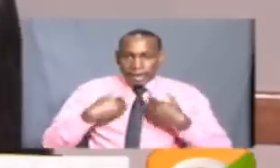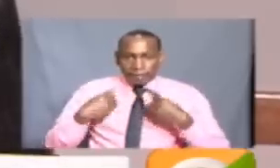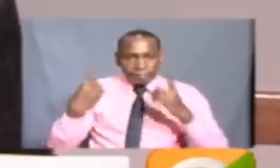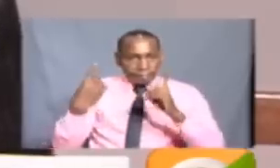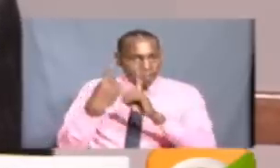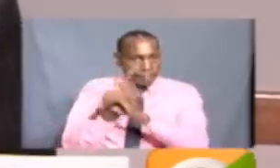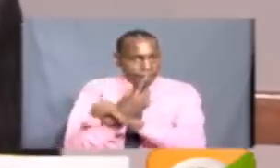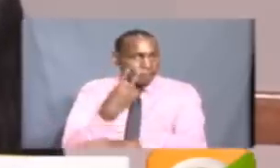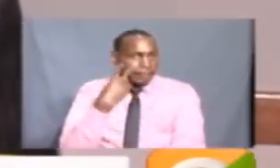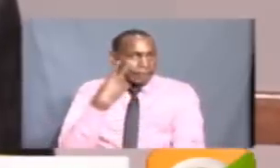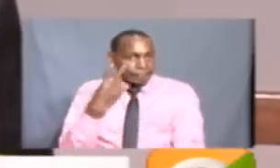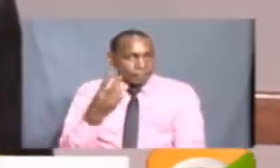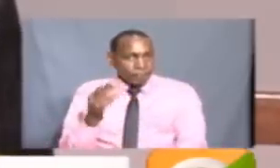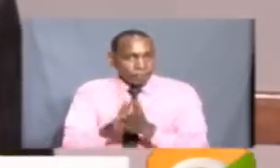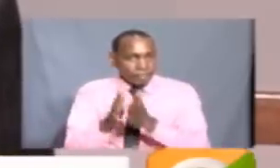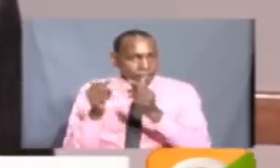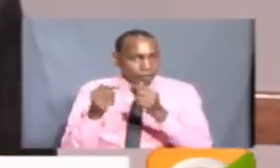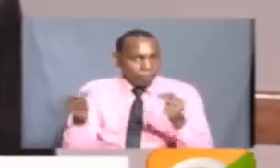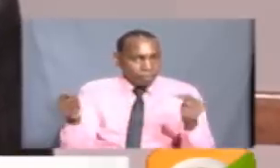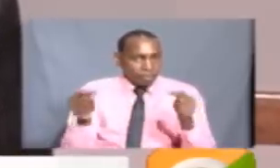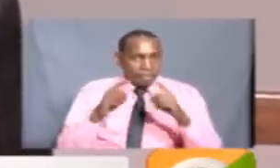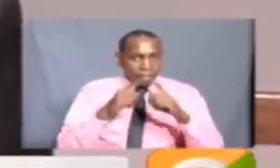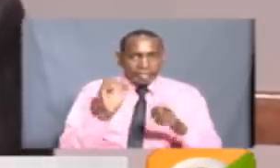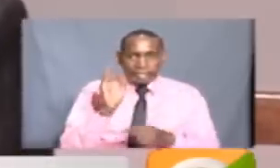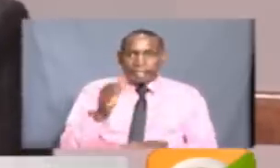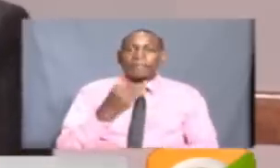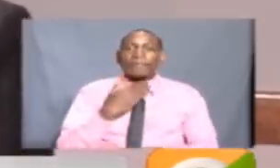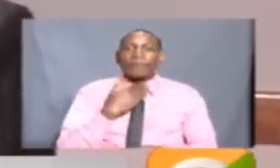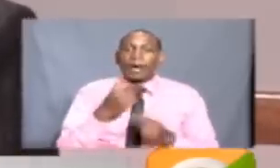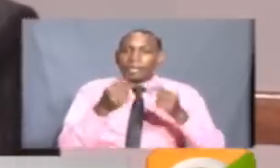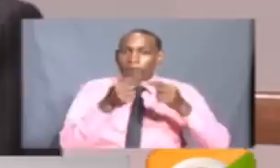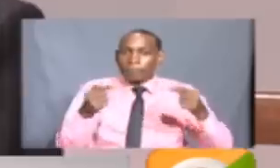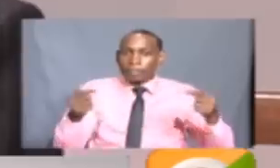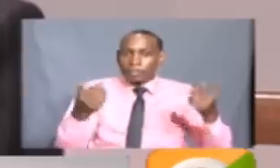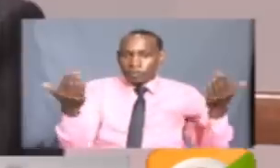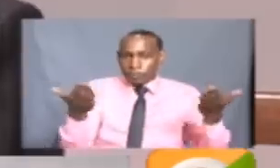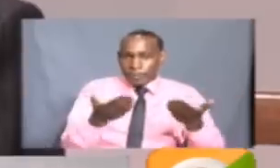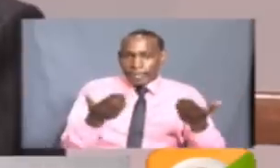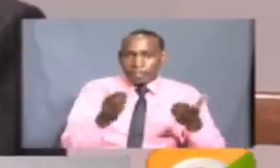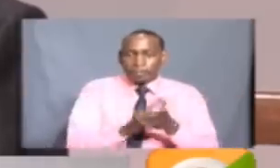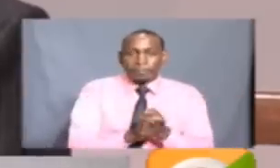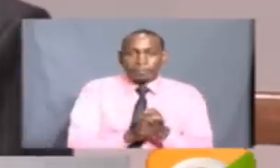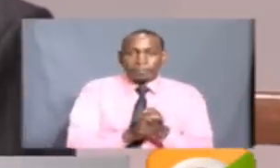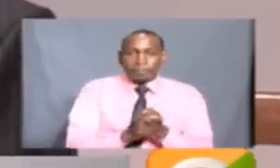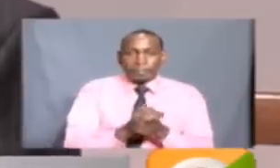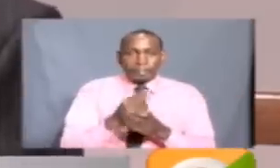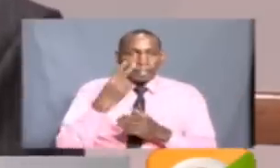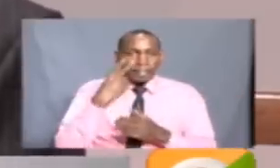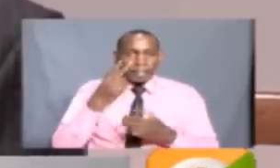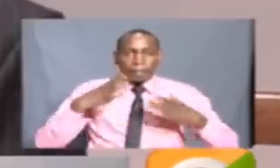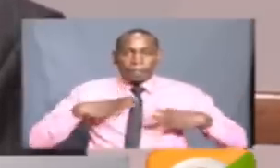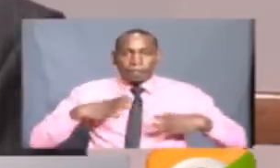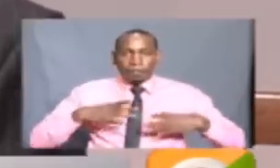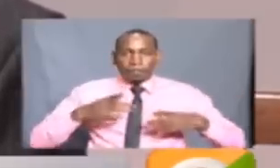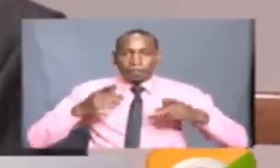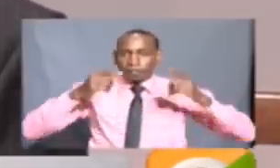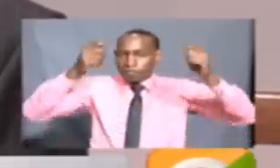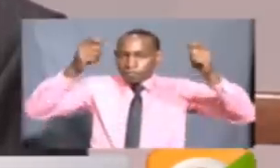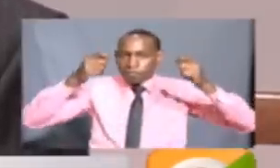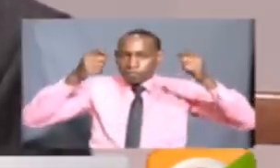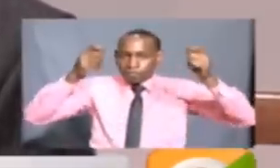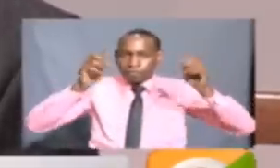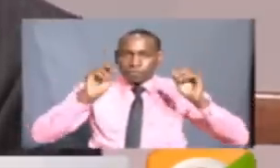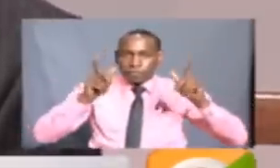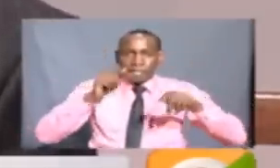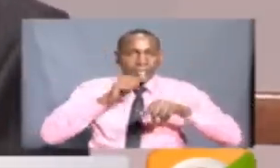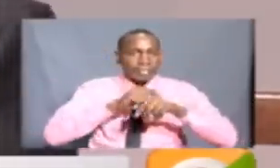view, an opposition. But if you want an opposition where you will see us in the streets, Well, the time